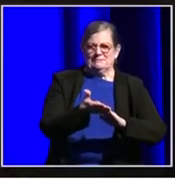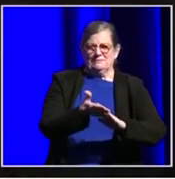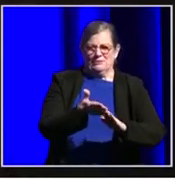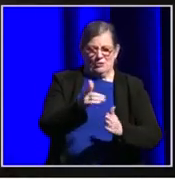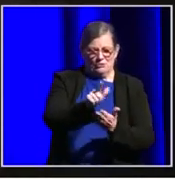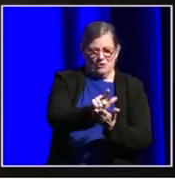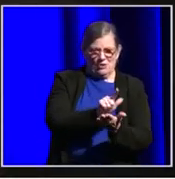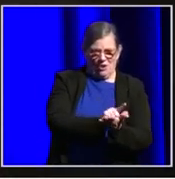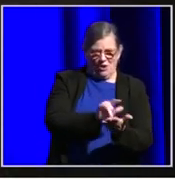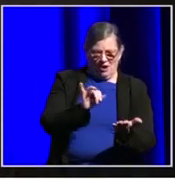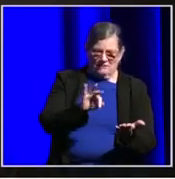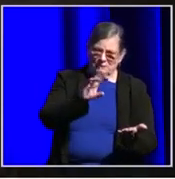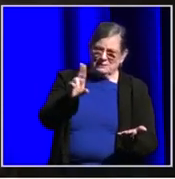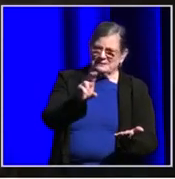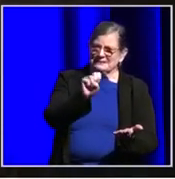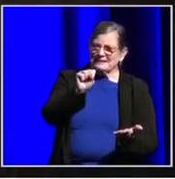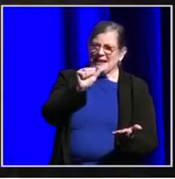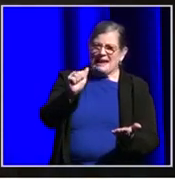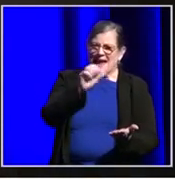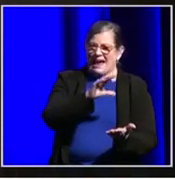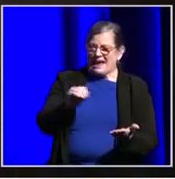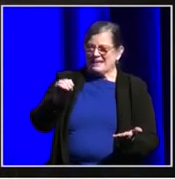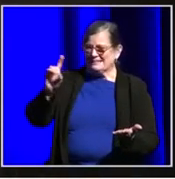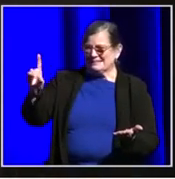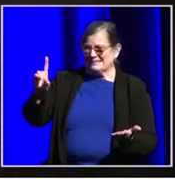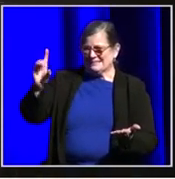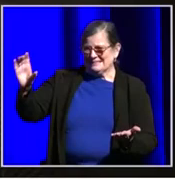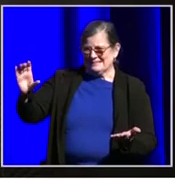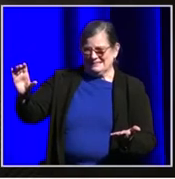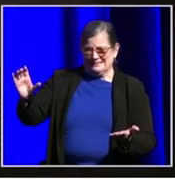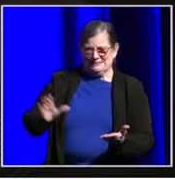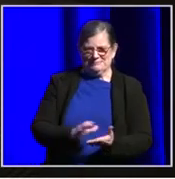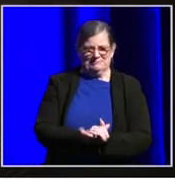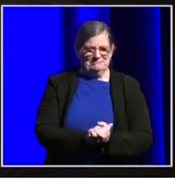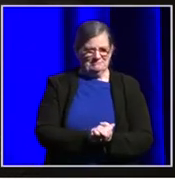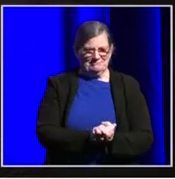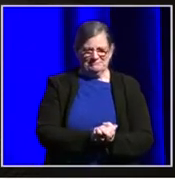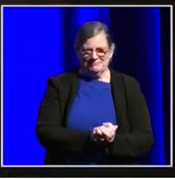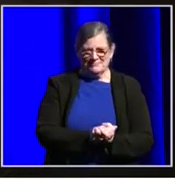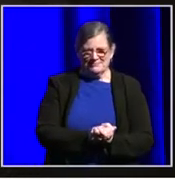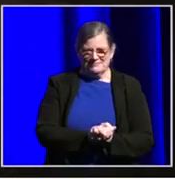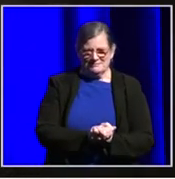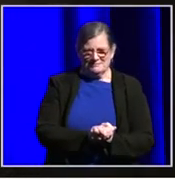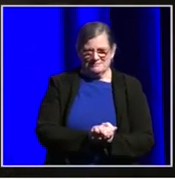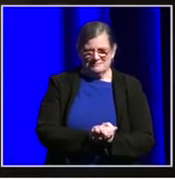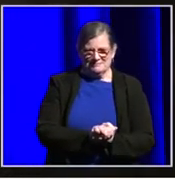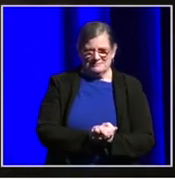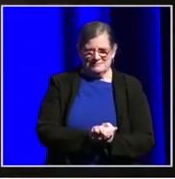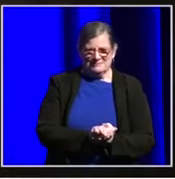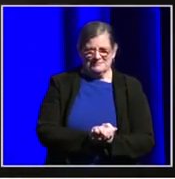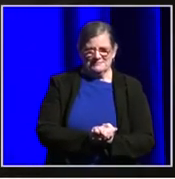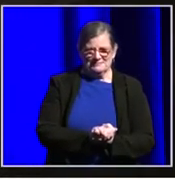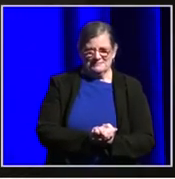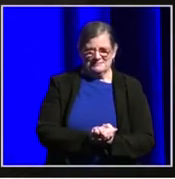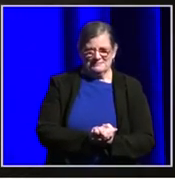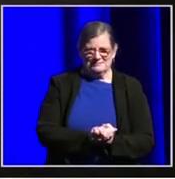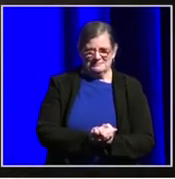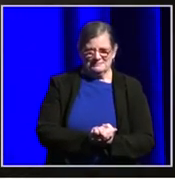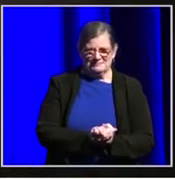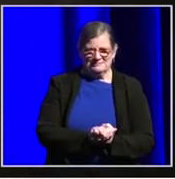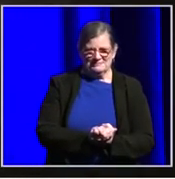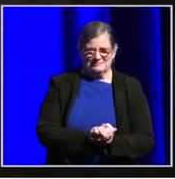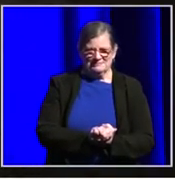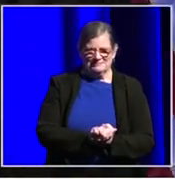the United States of America. The laws of the United States of America. And of the District of Columbia. And of the District of